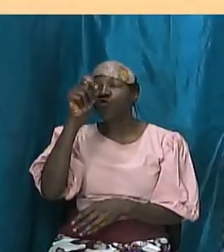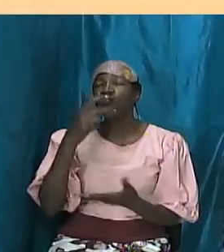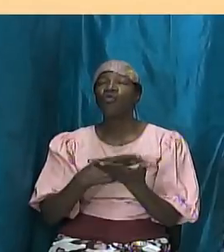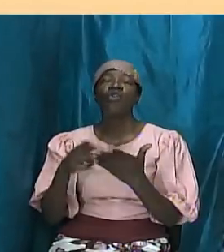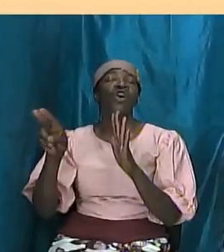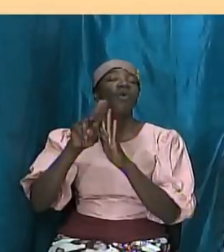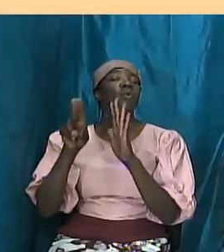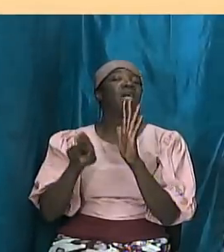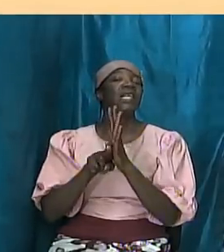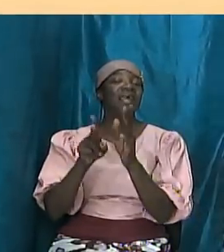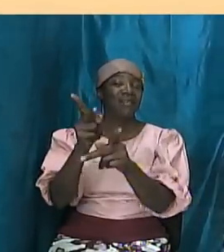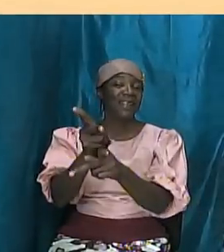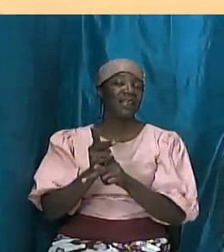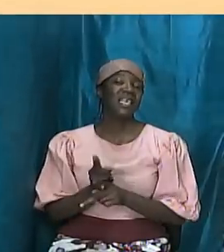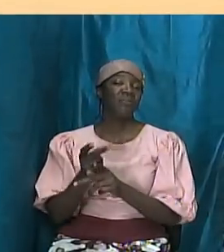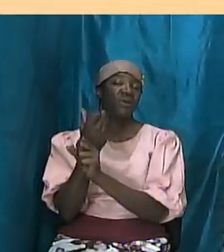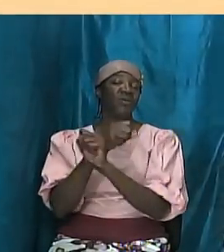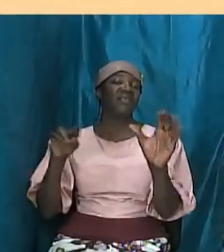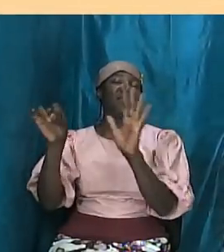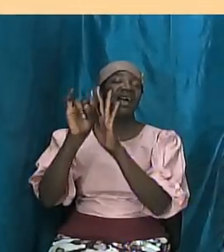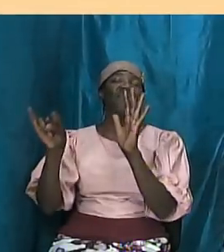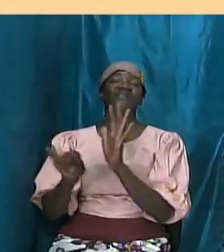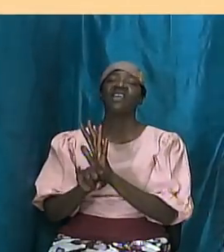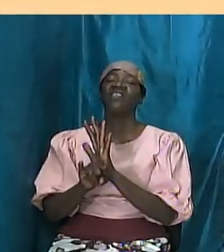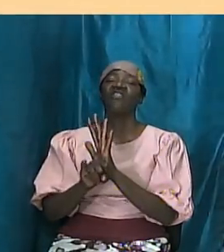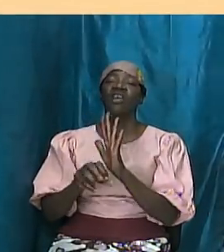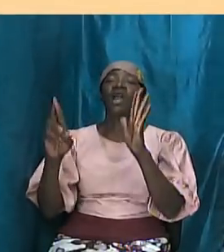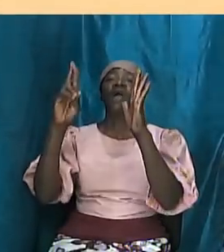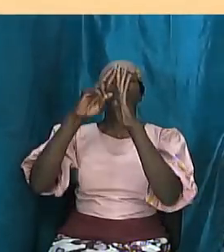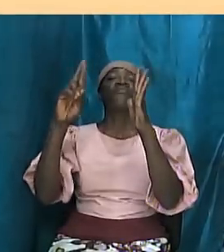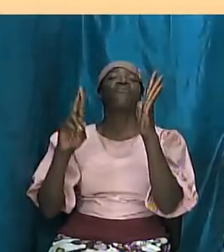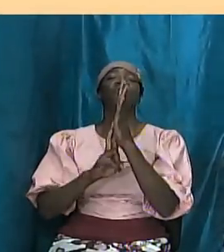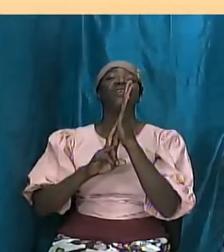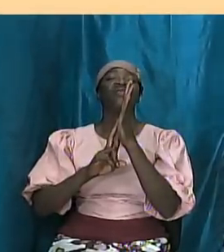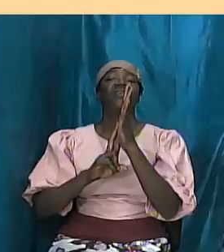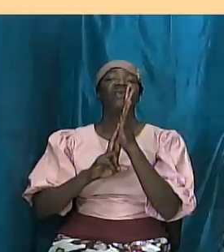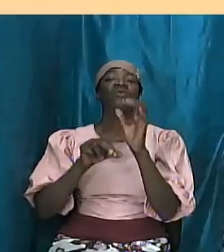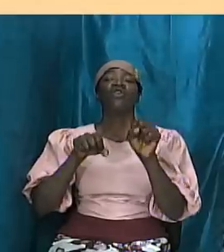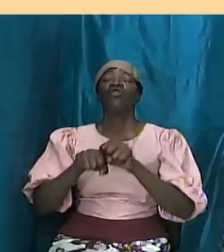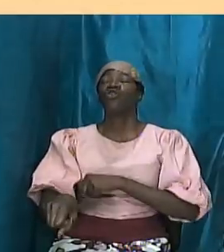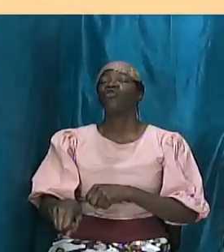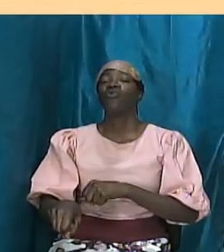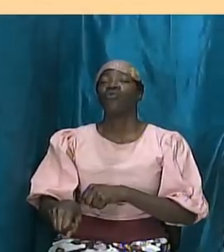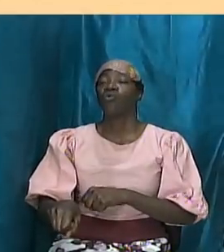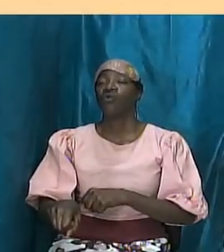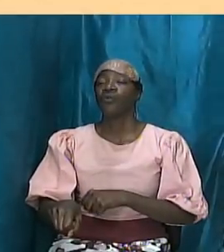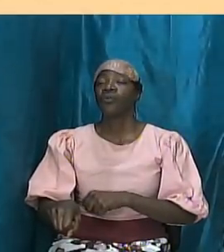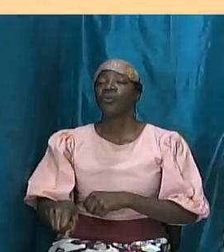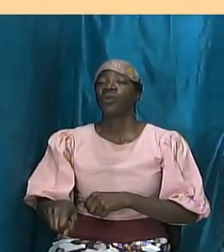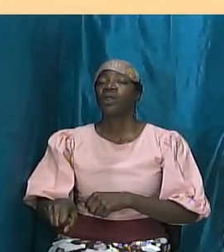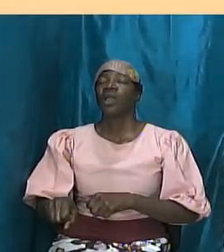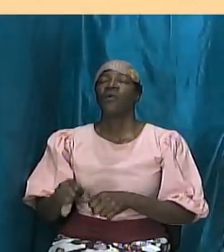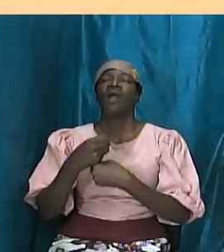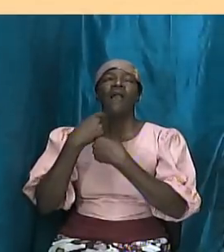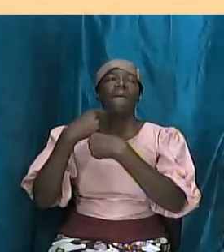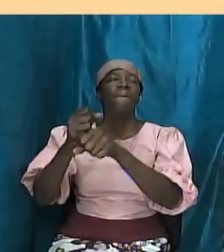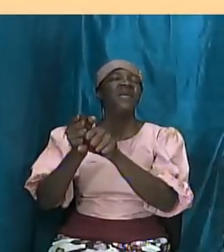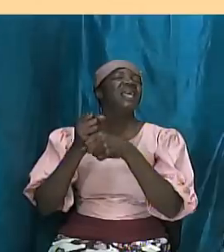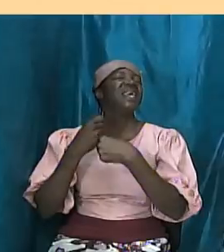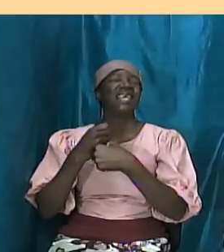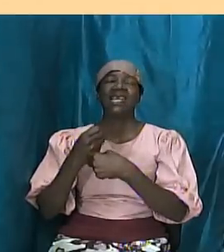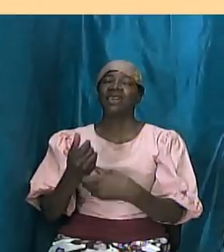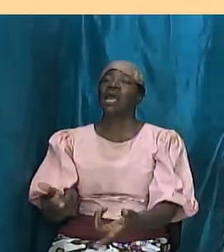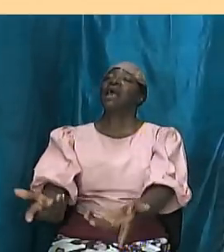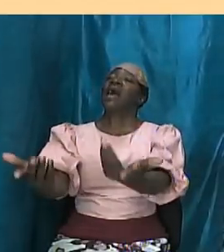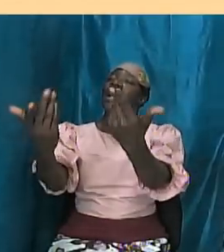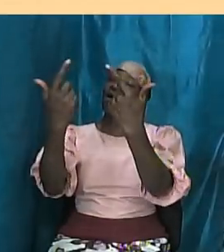in keeping with the salvation precepts and principles so that ultimately we will make it back